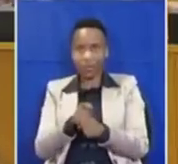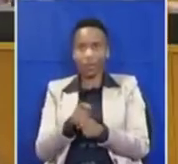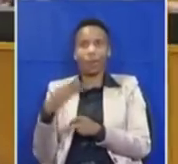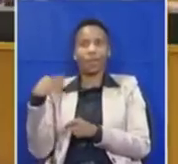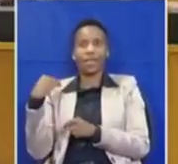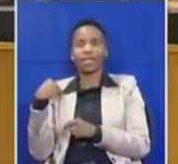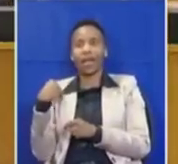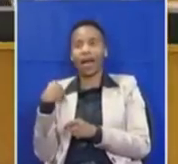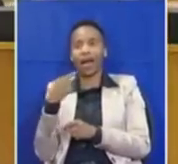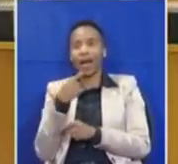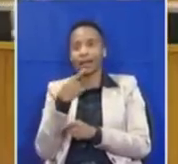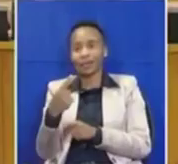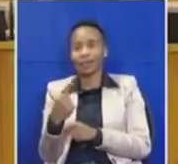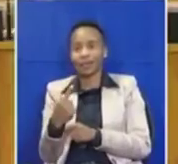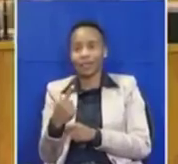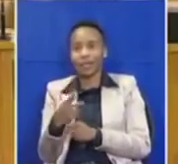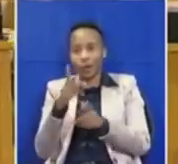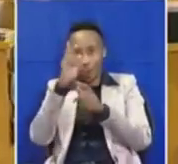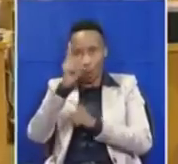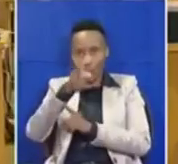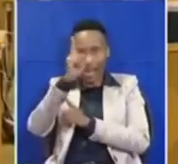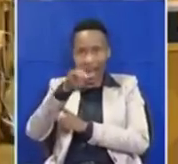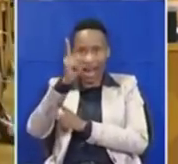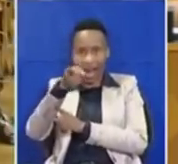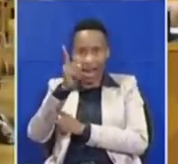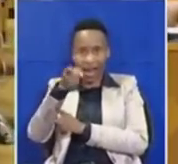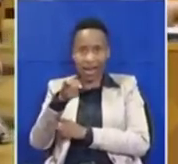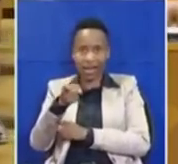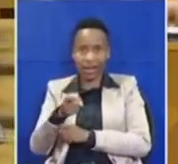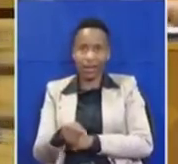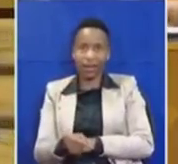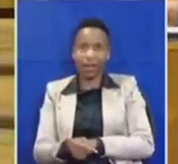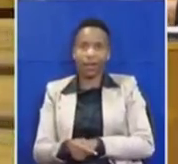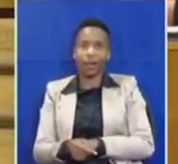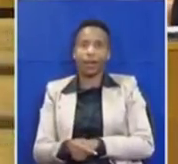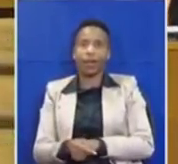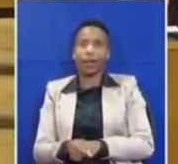Order. Honorable Patel.